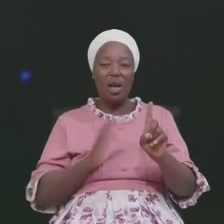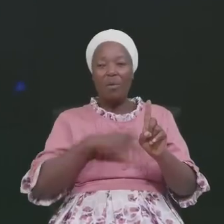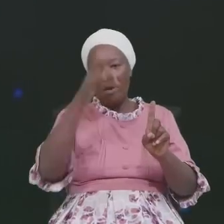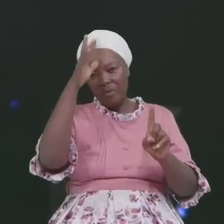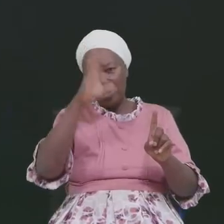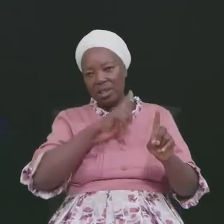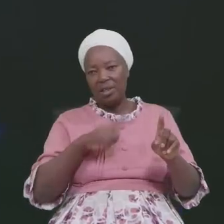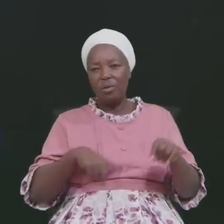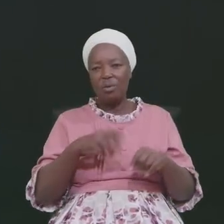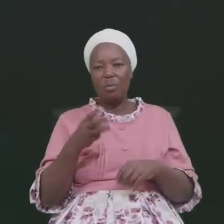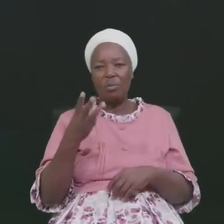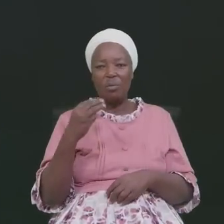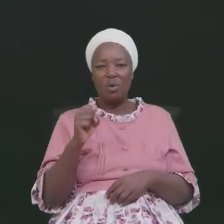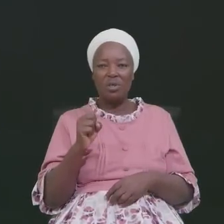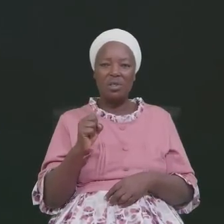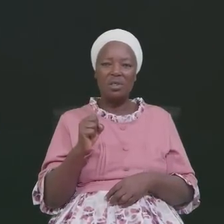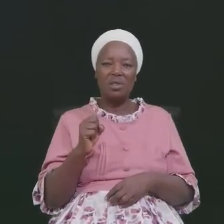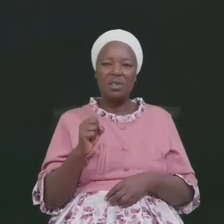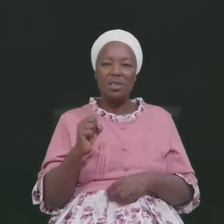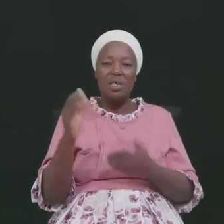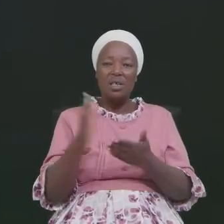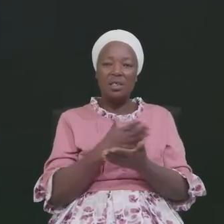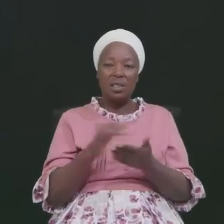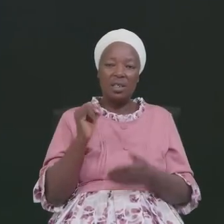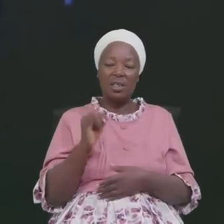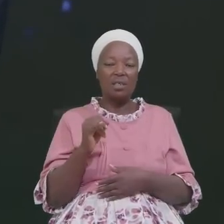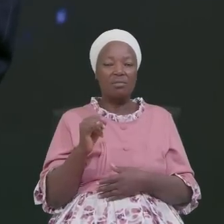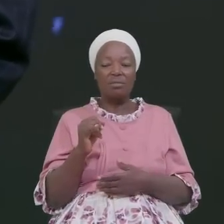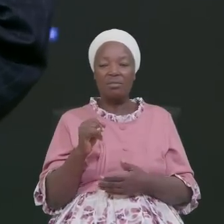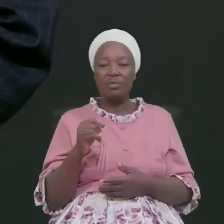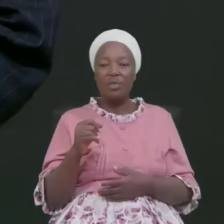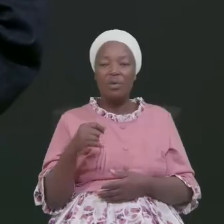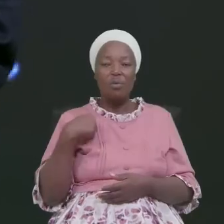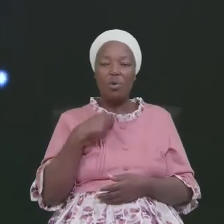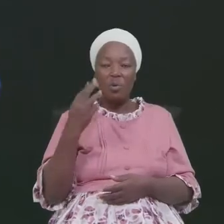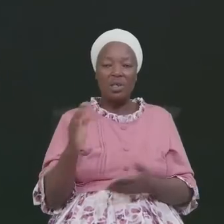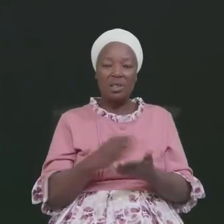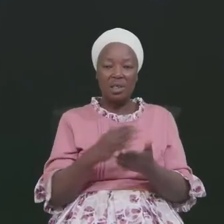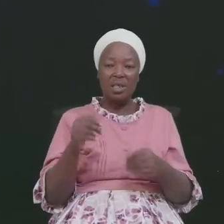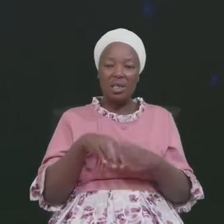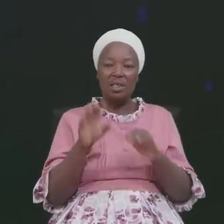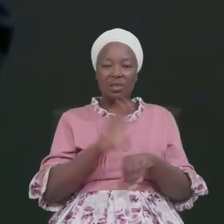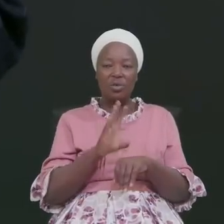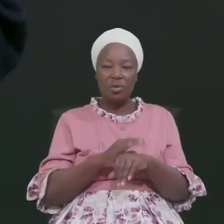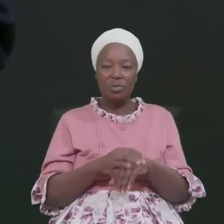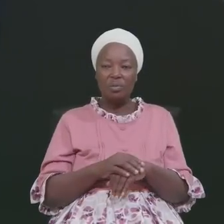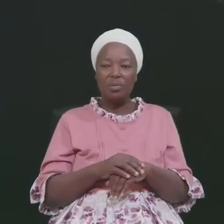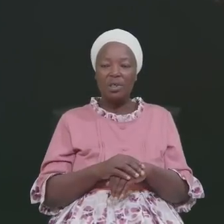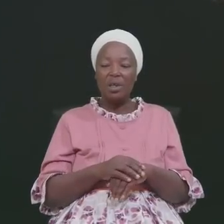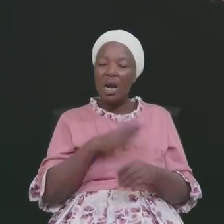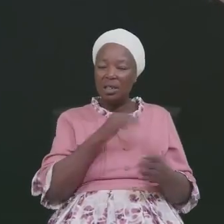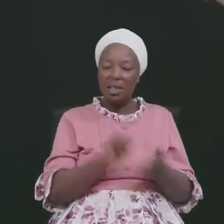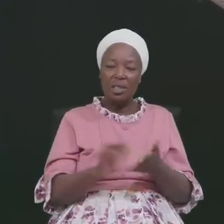were there. We were singing congregational song. 1, 2, 9. Grace,